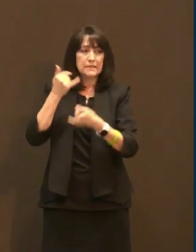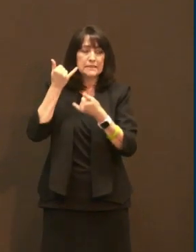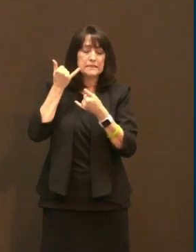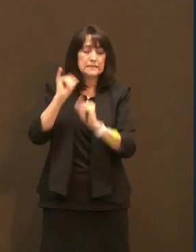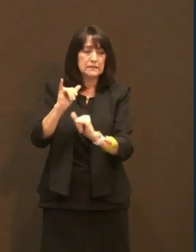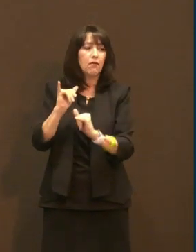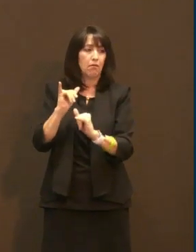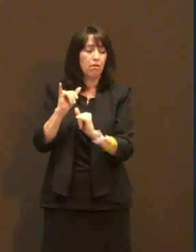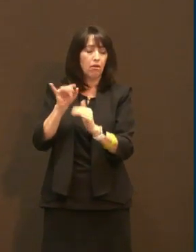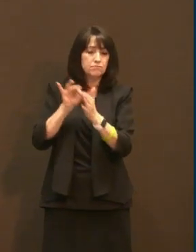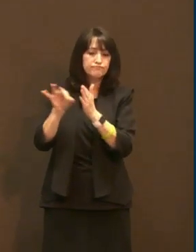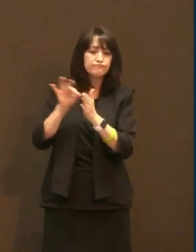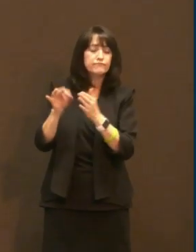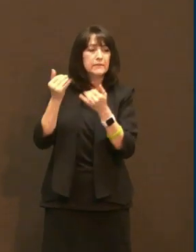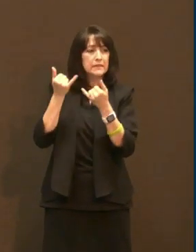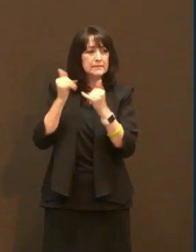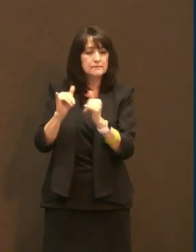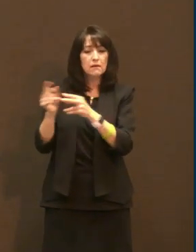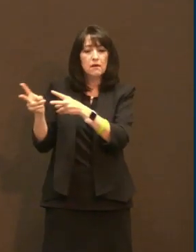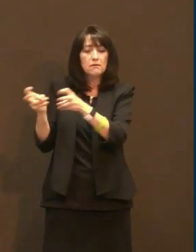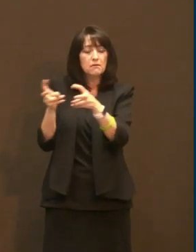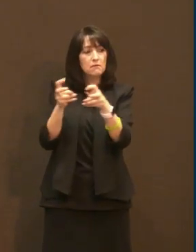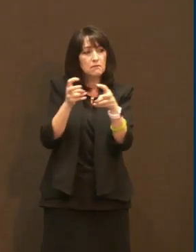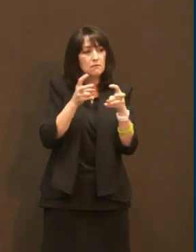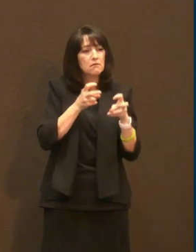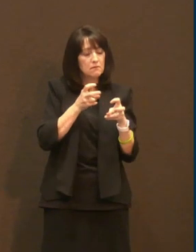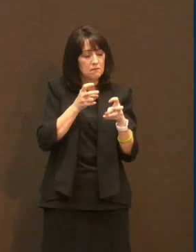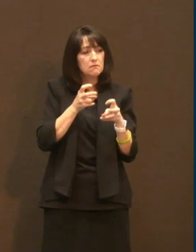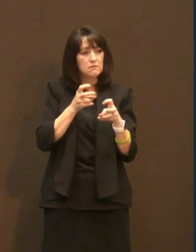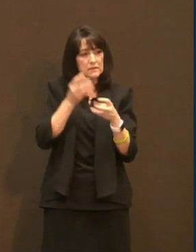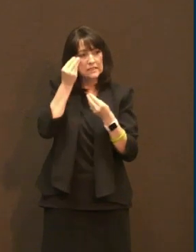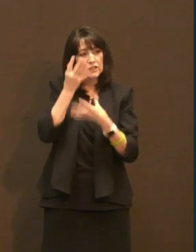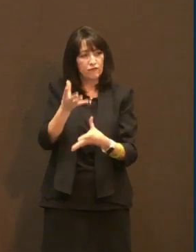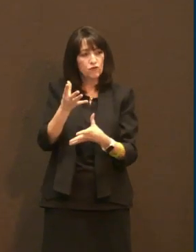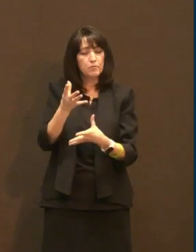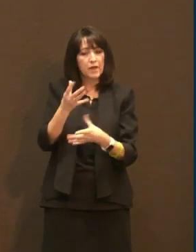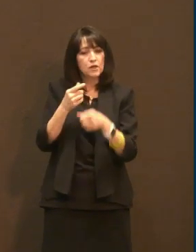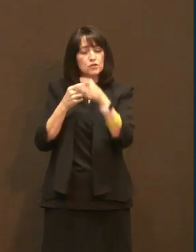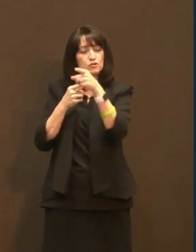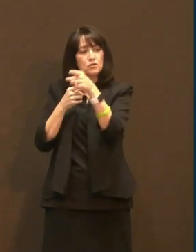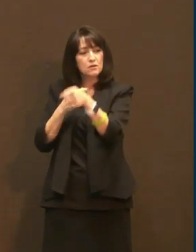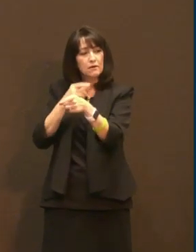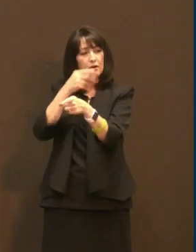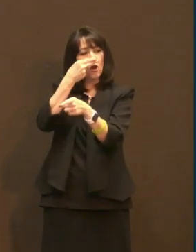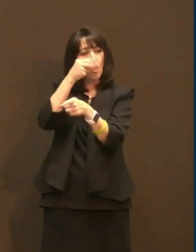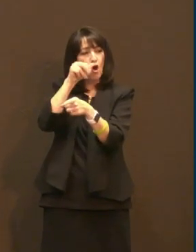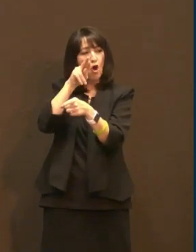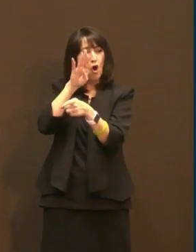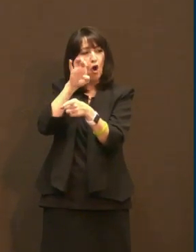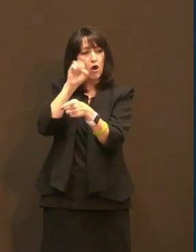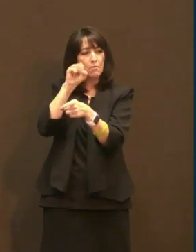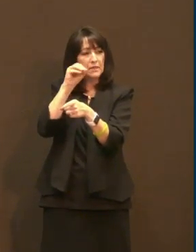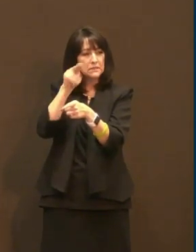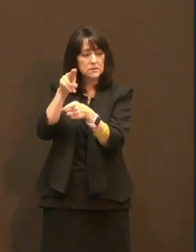we did another plant there in Harbison. And I'm not aware that we get that, nor are